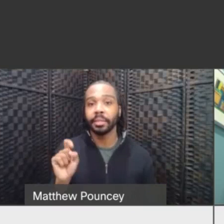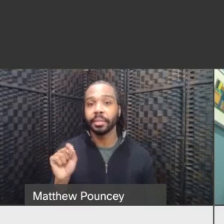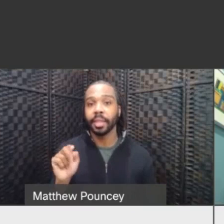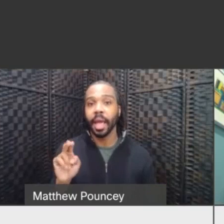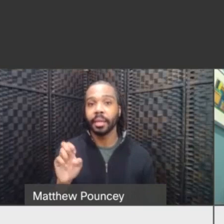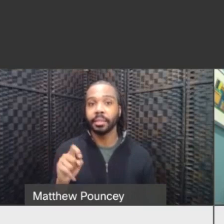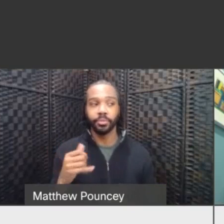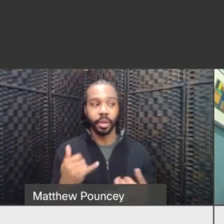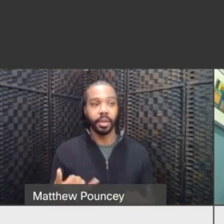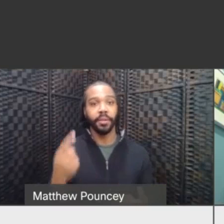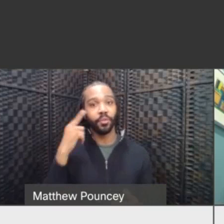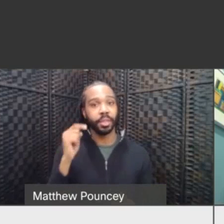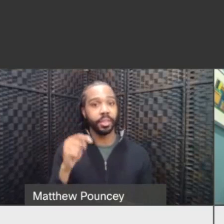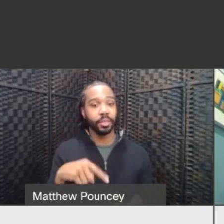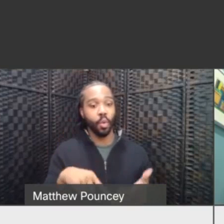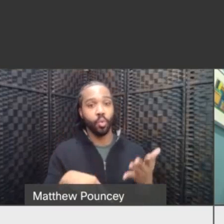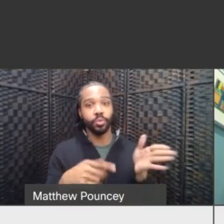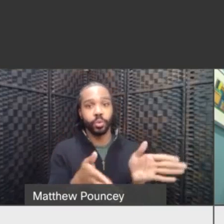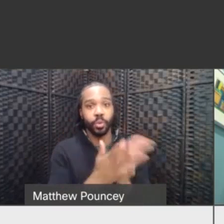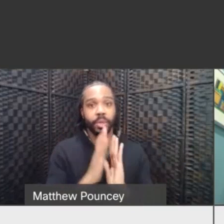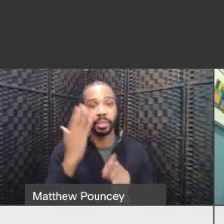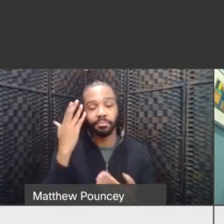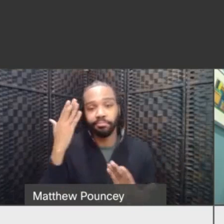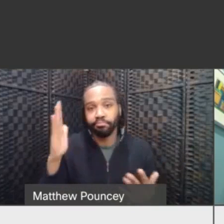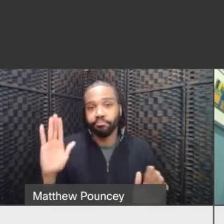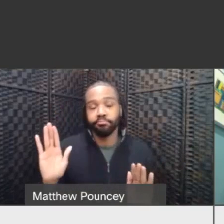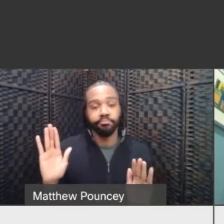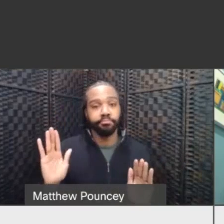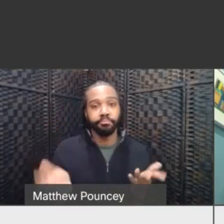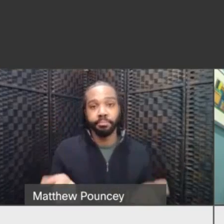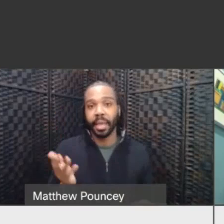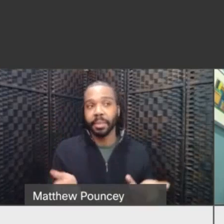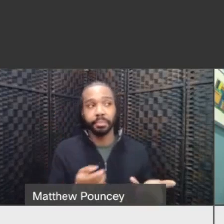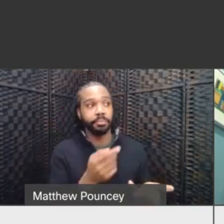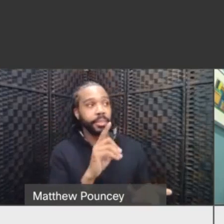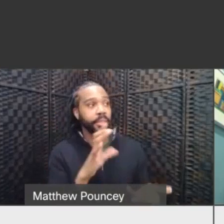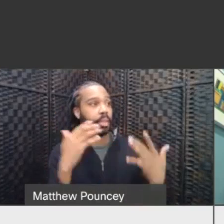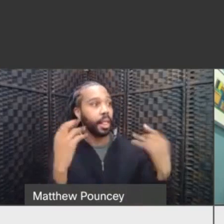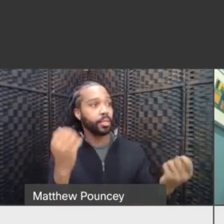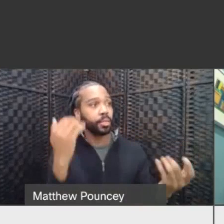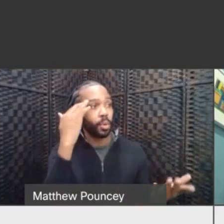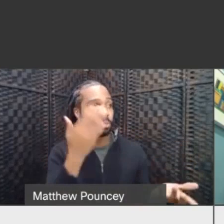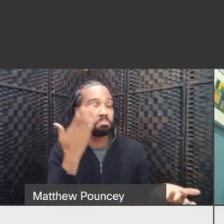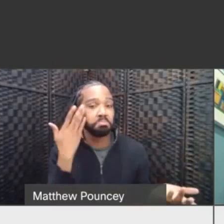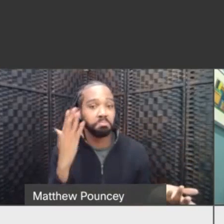I don't know. And I don't know if anyone here from DC Health knows.